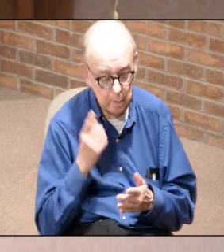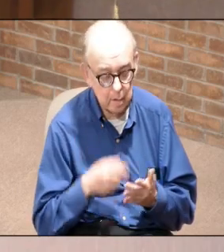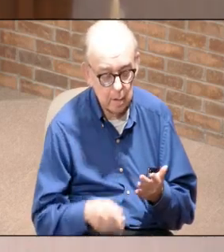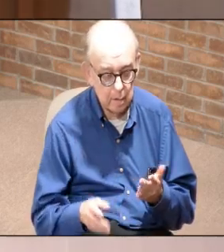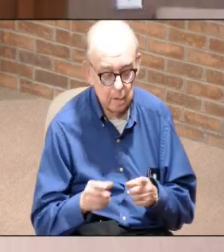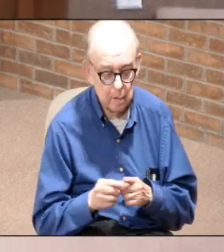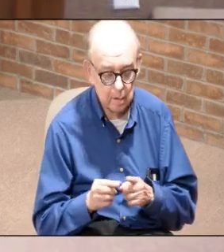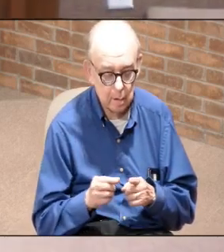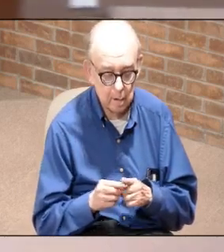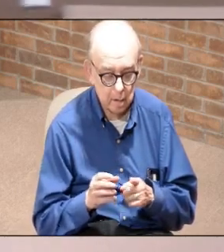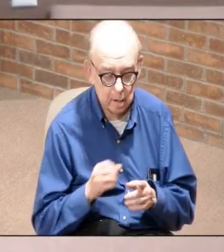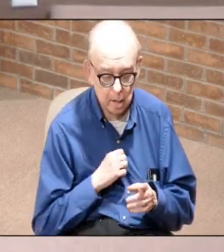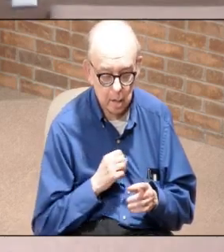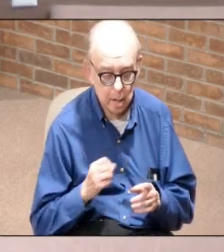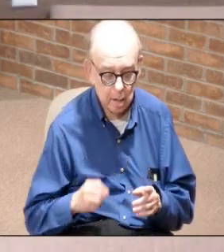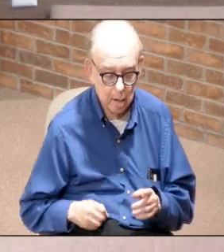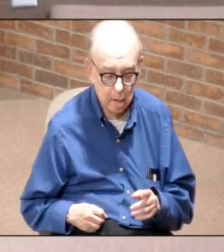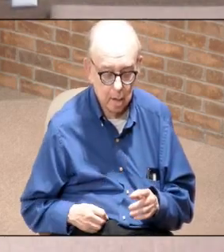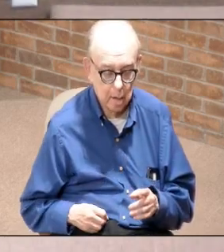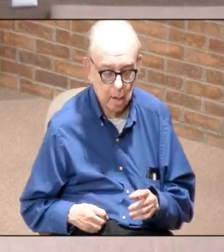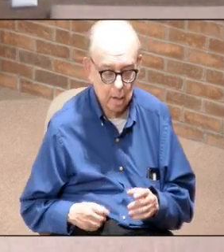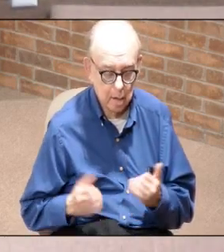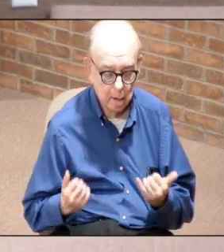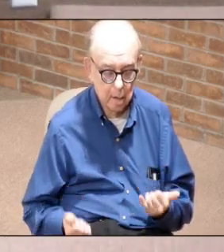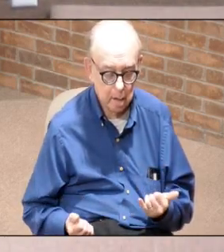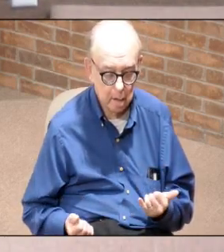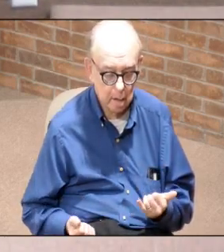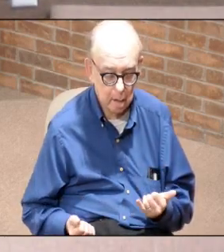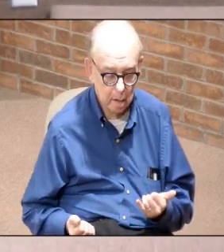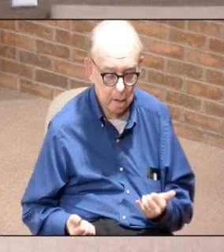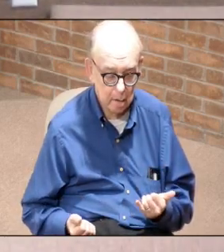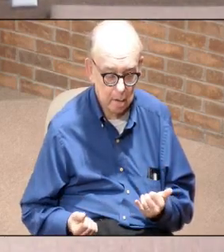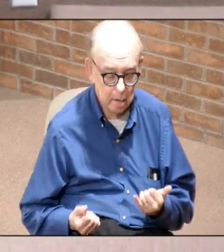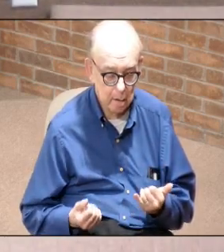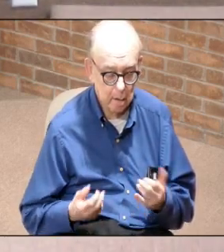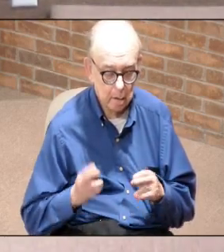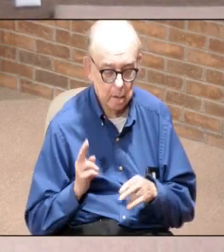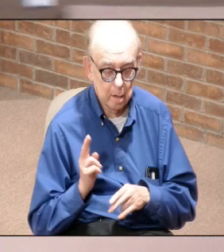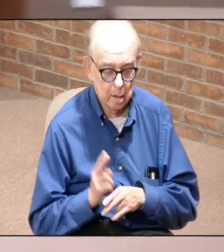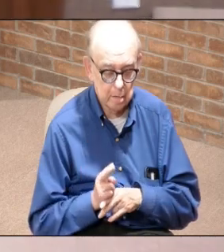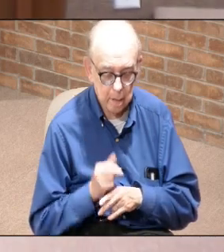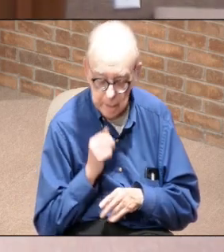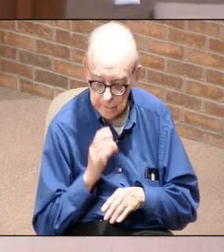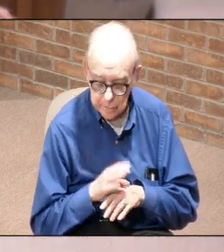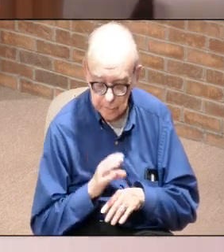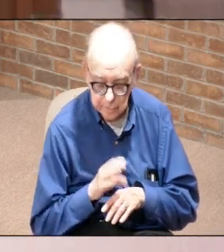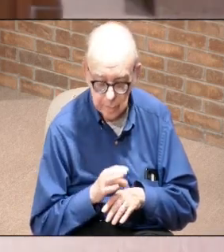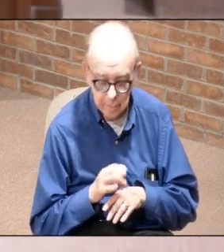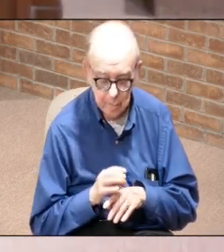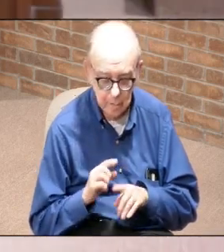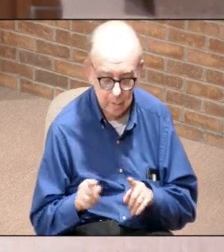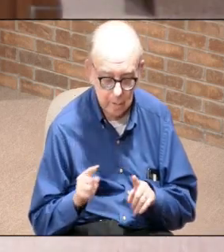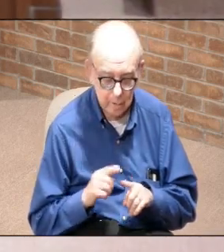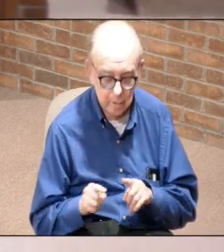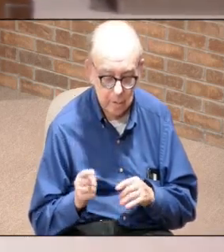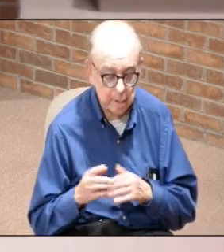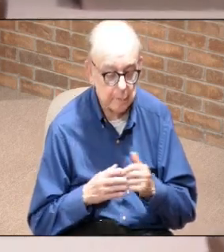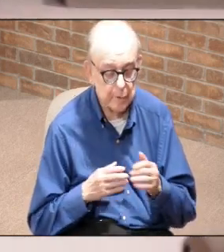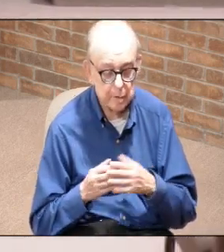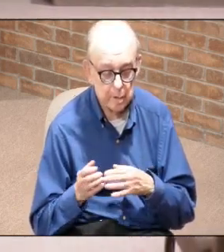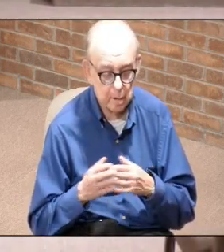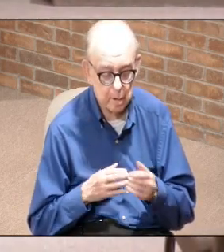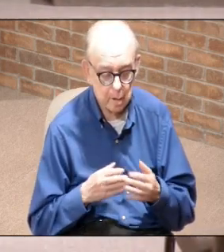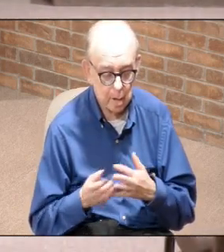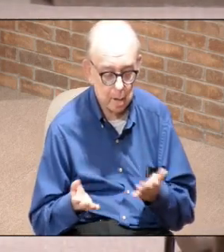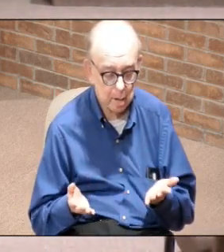of the words of Solomon are used not in church, but in buildings,